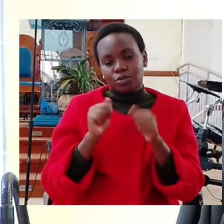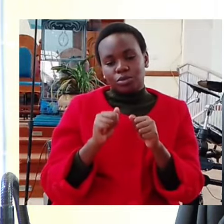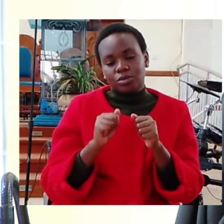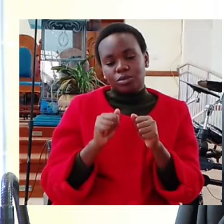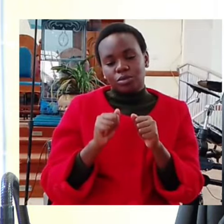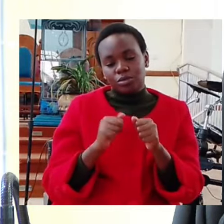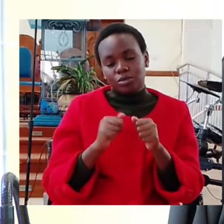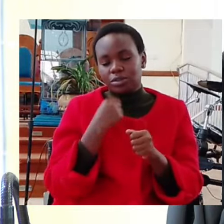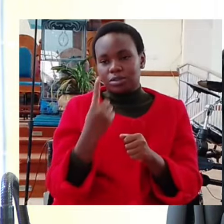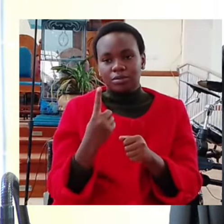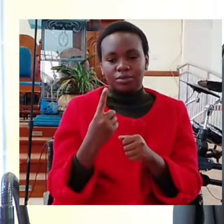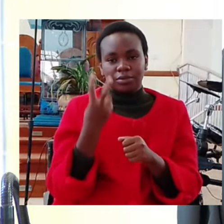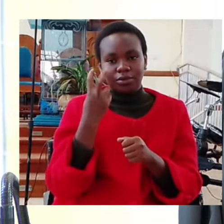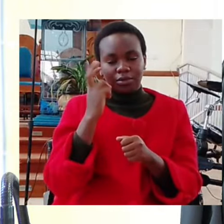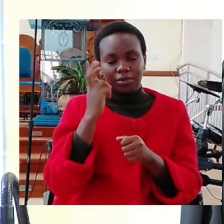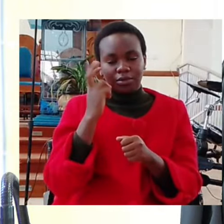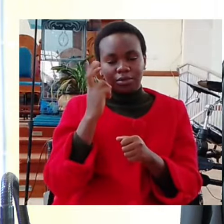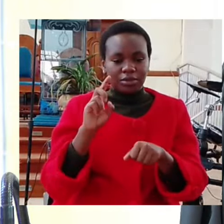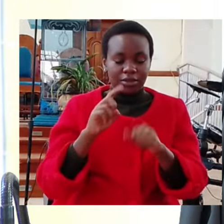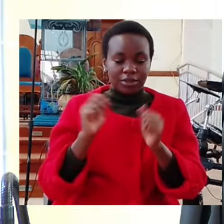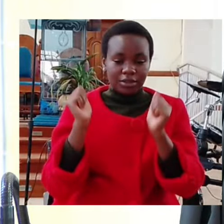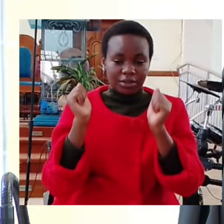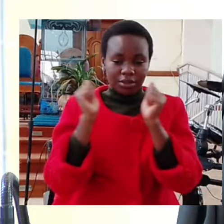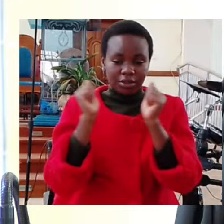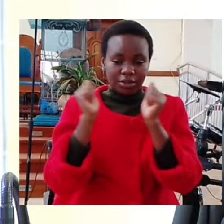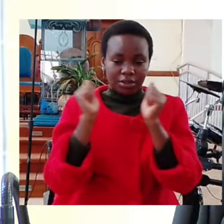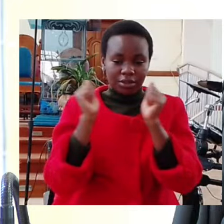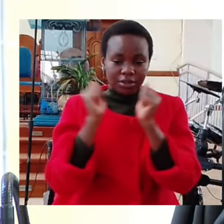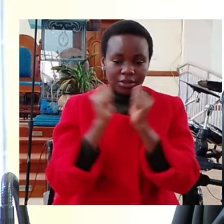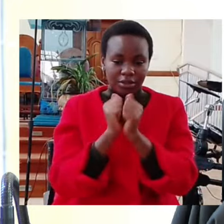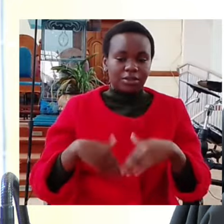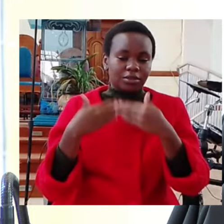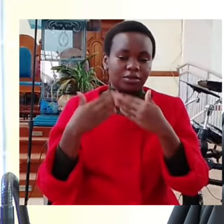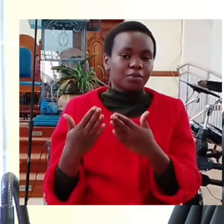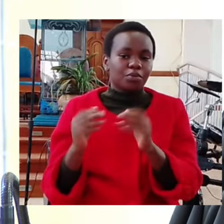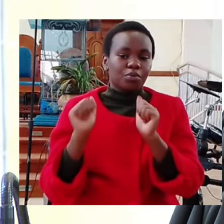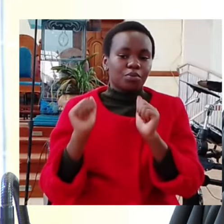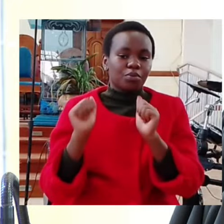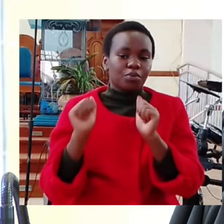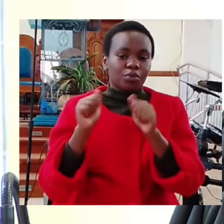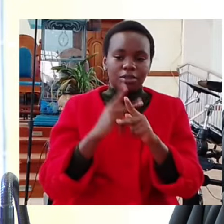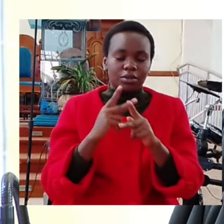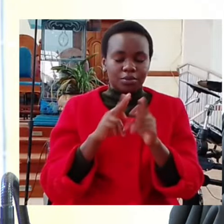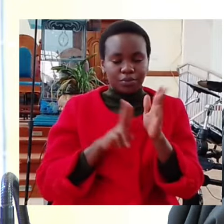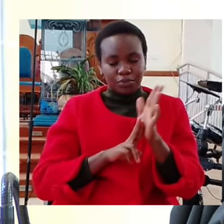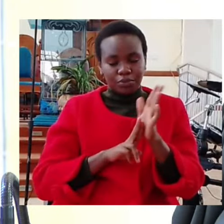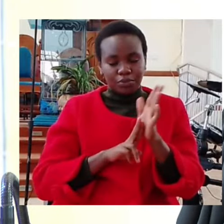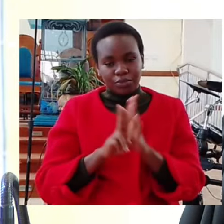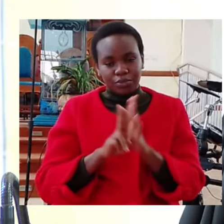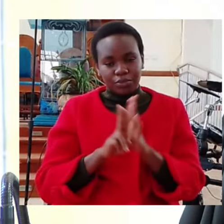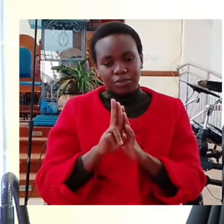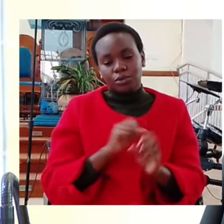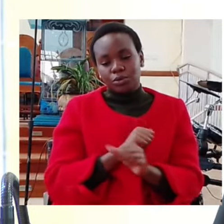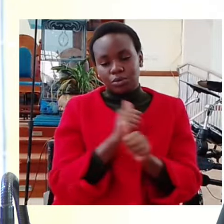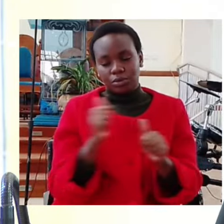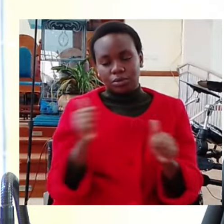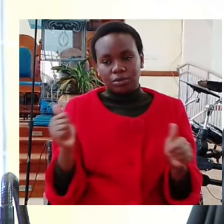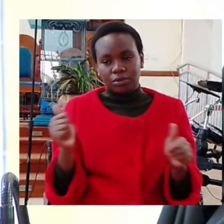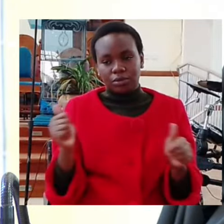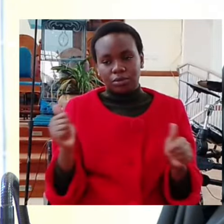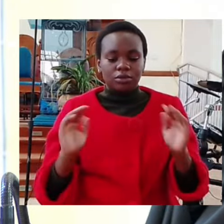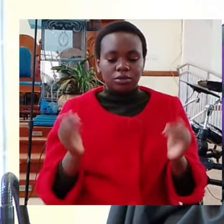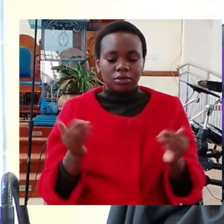Just look at the 10 that he was above them. Umwere keep it up. Sinikweli. We encourage with words